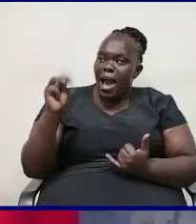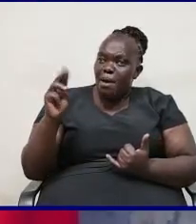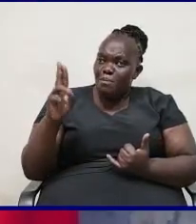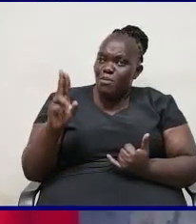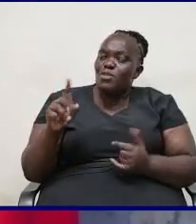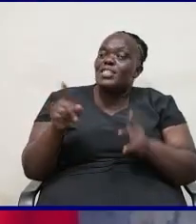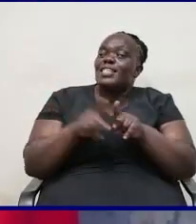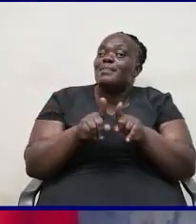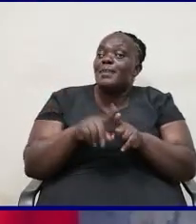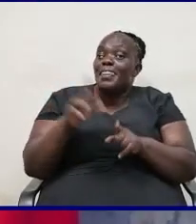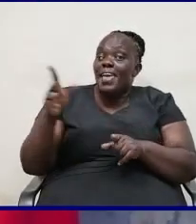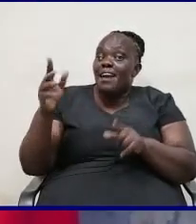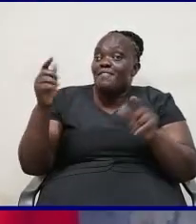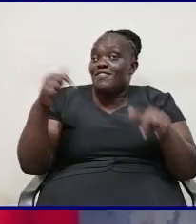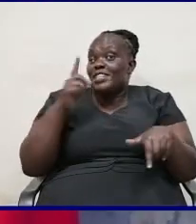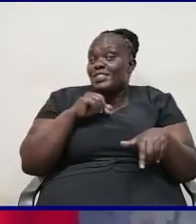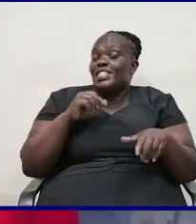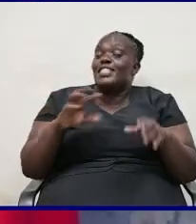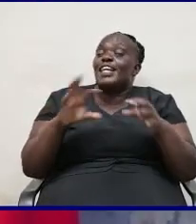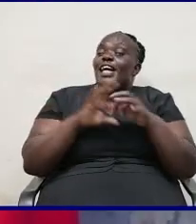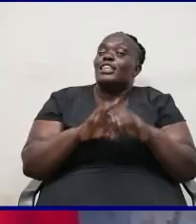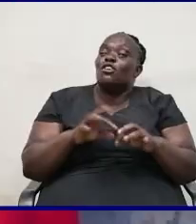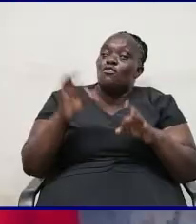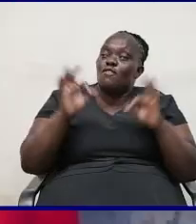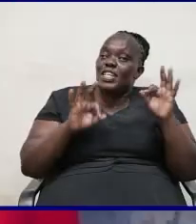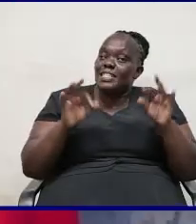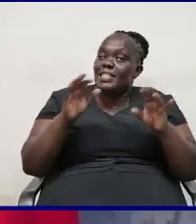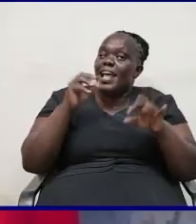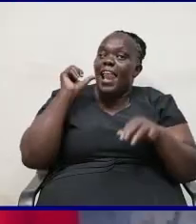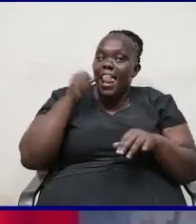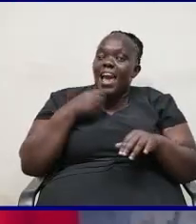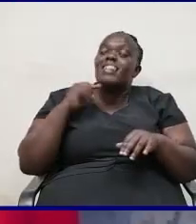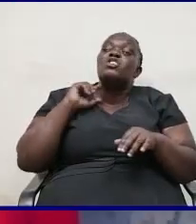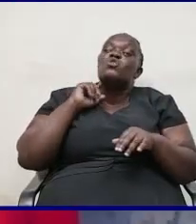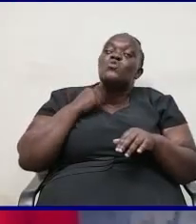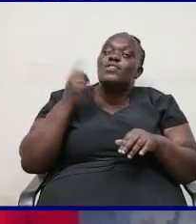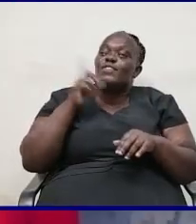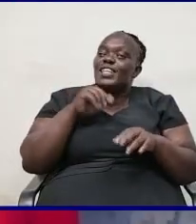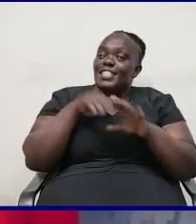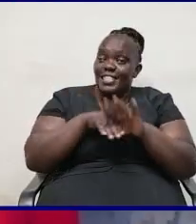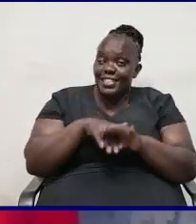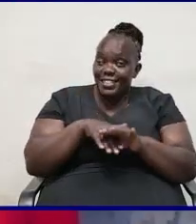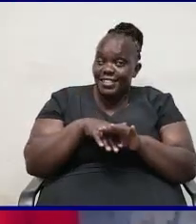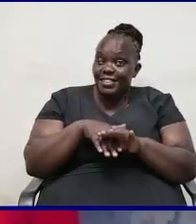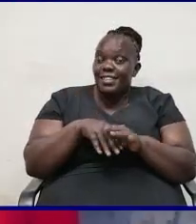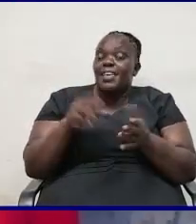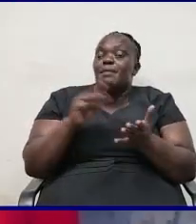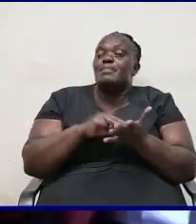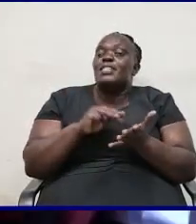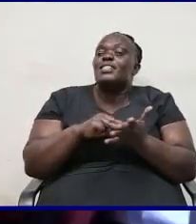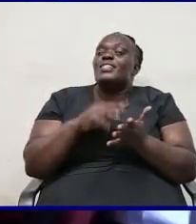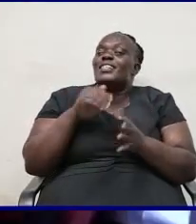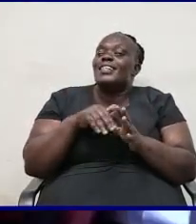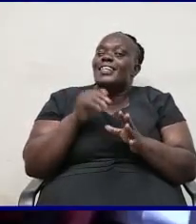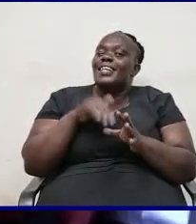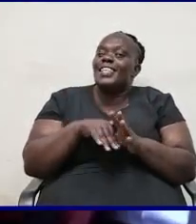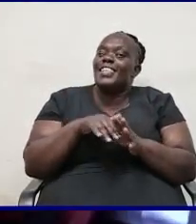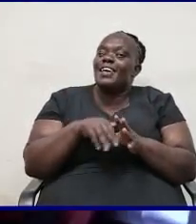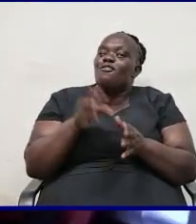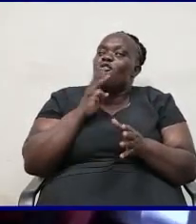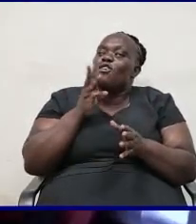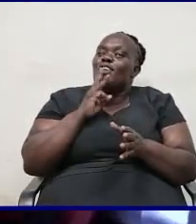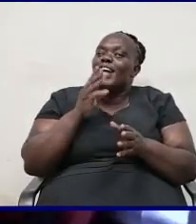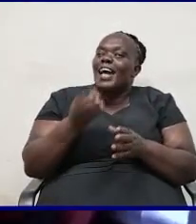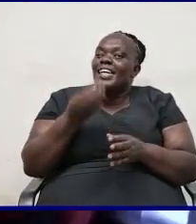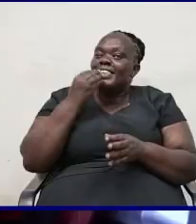Lamu, and I was there. I attended the Lamu Cultural Festival, and it was very nice, very sweet. We were in the middle of the ocean in the door, and we